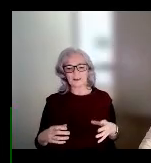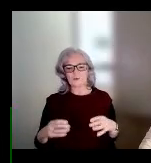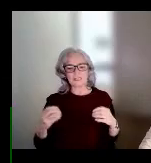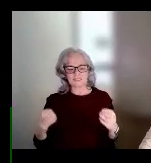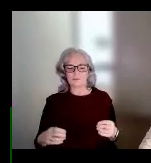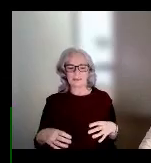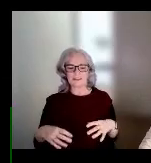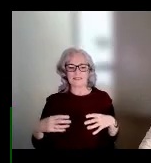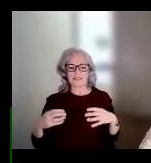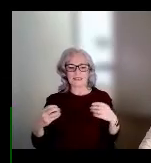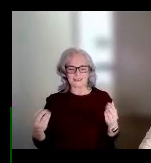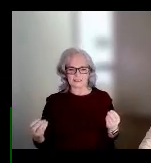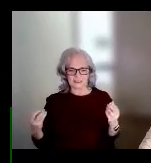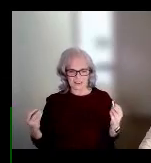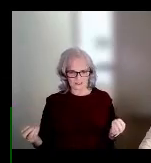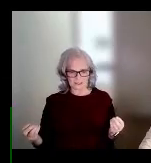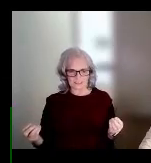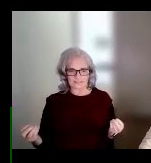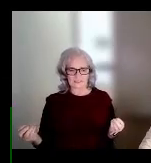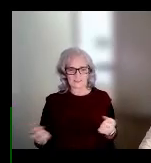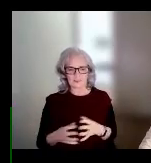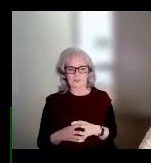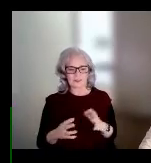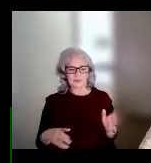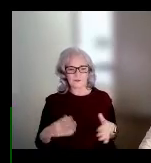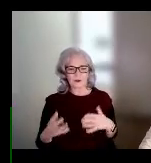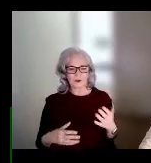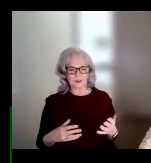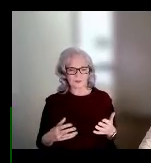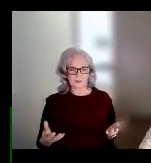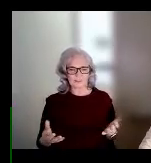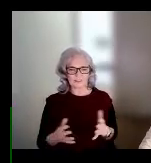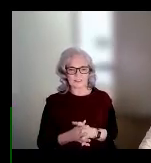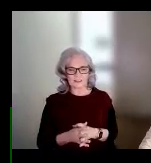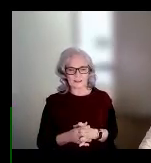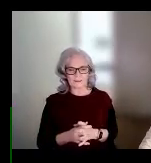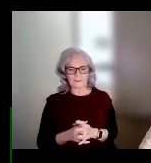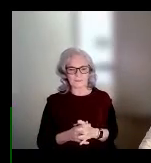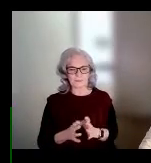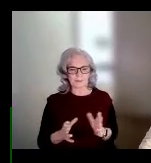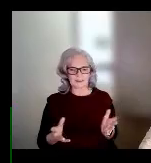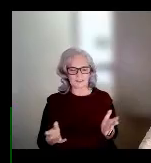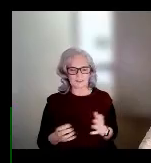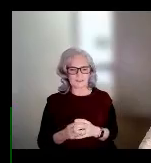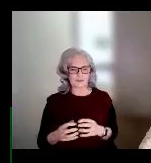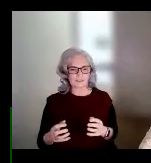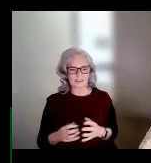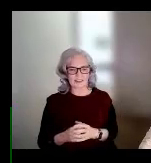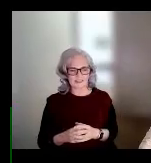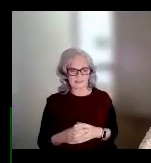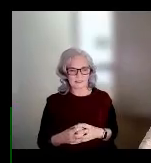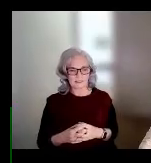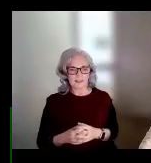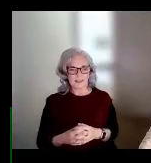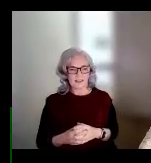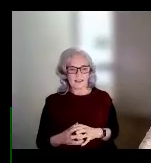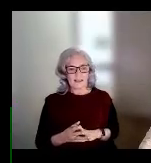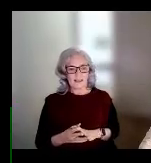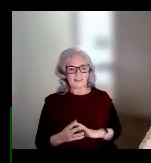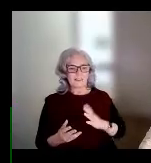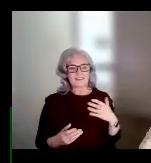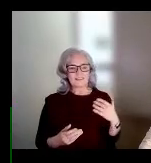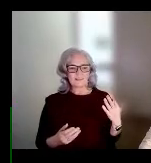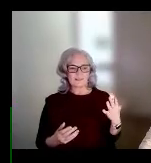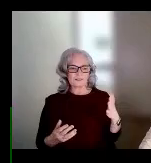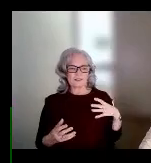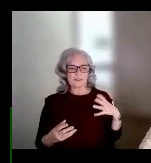all available independently and nationally. So they're not reliant on a particular service or state.